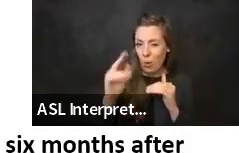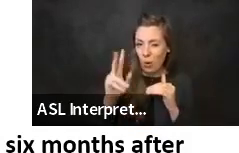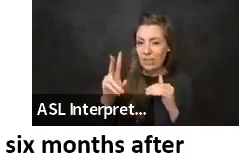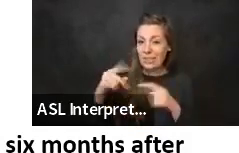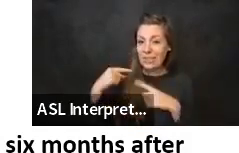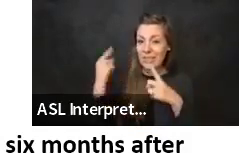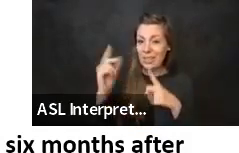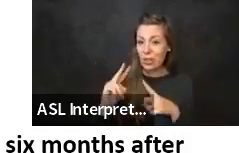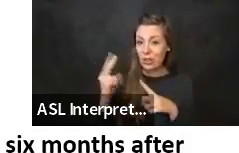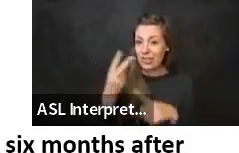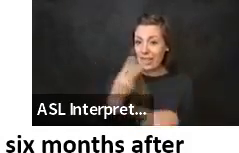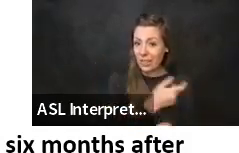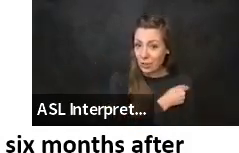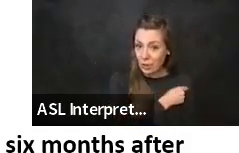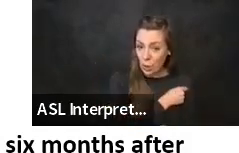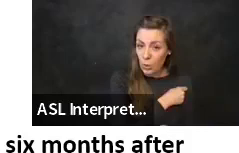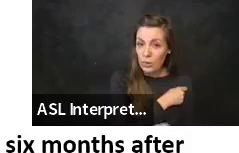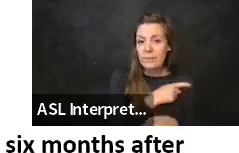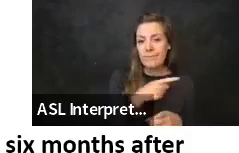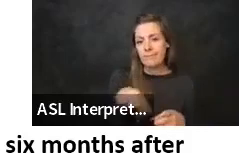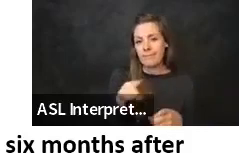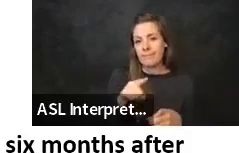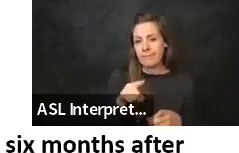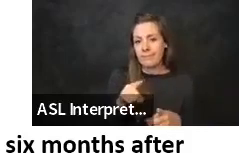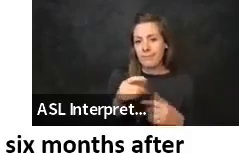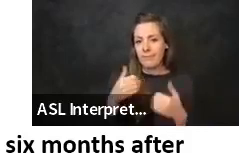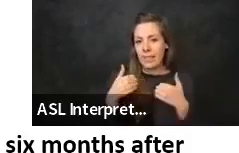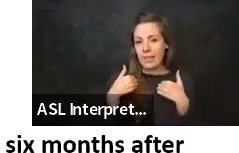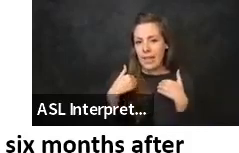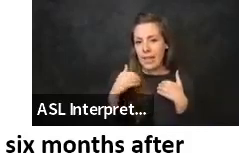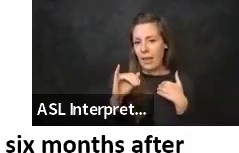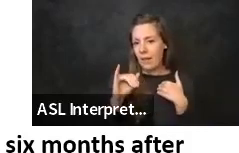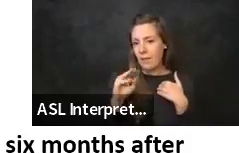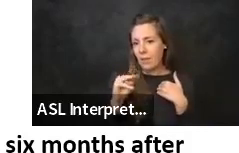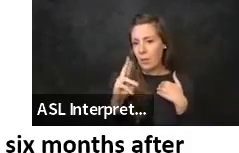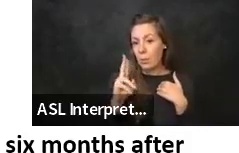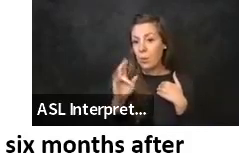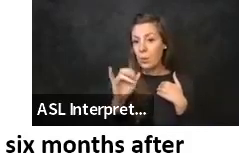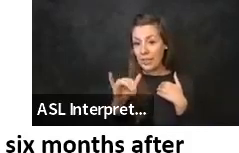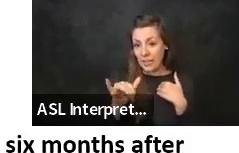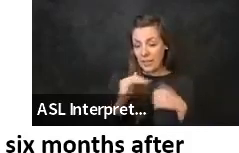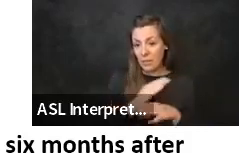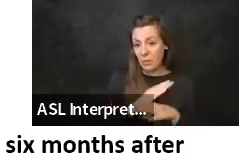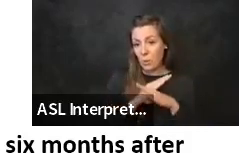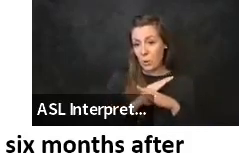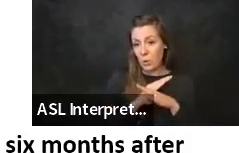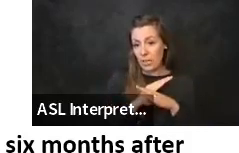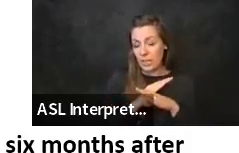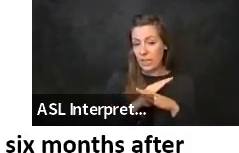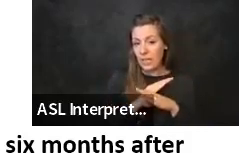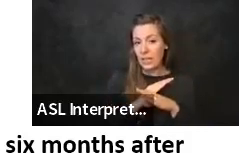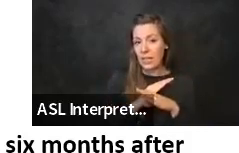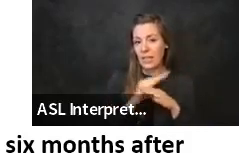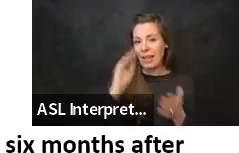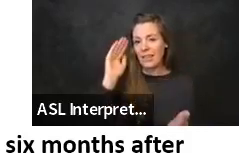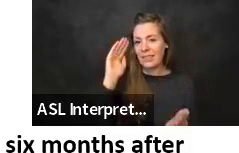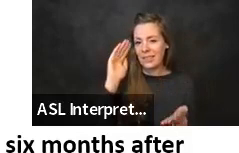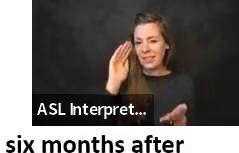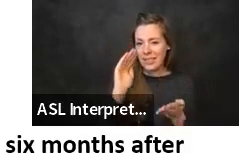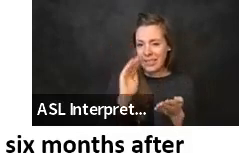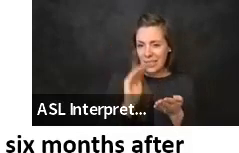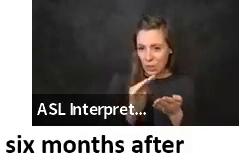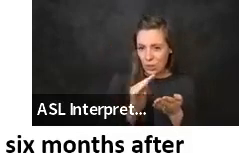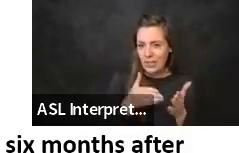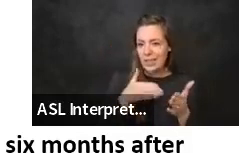dose, that they have immunity that is their immunity is decreased against